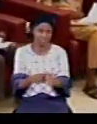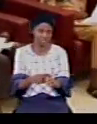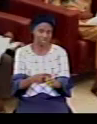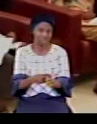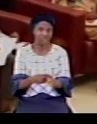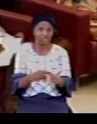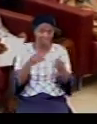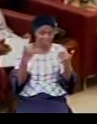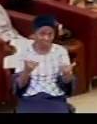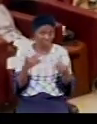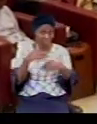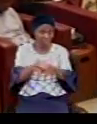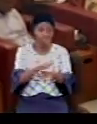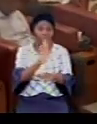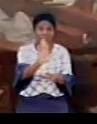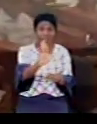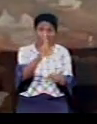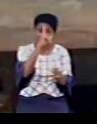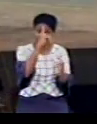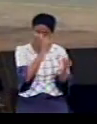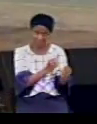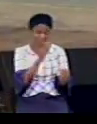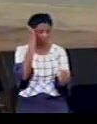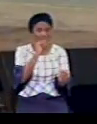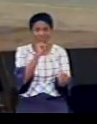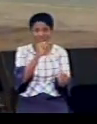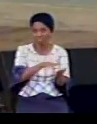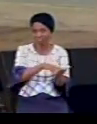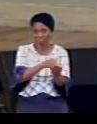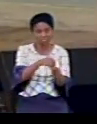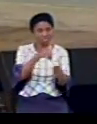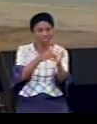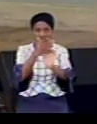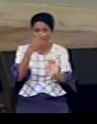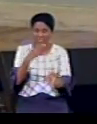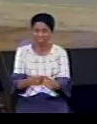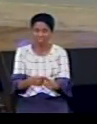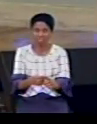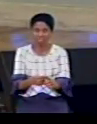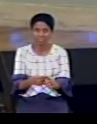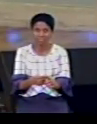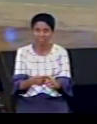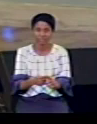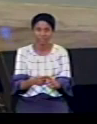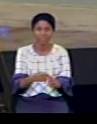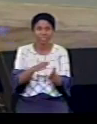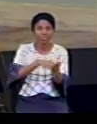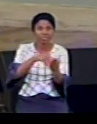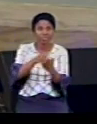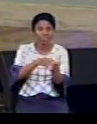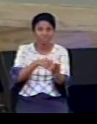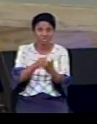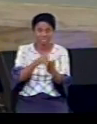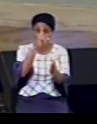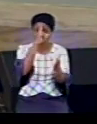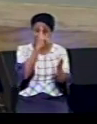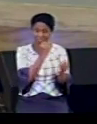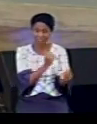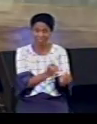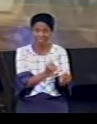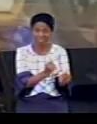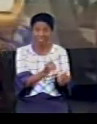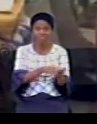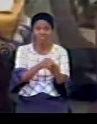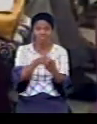Even tonight, your faith will not be weak. Weak faith, weak amen. Strong faith,